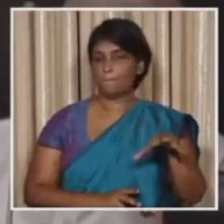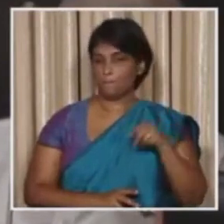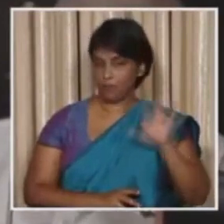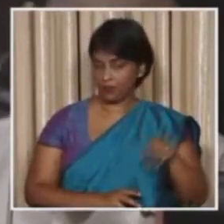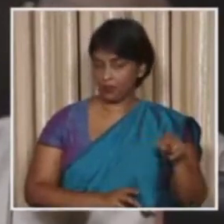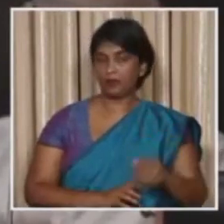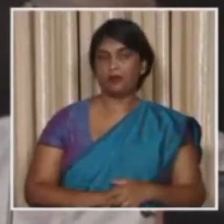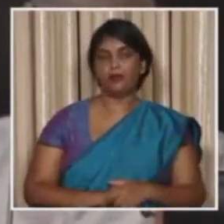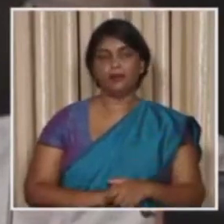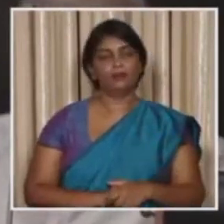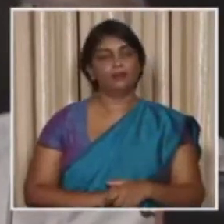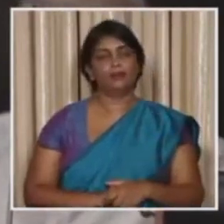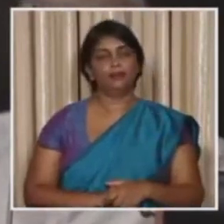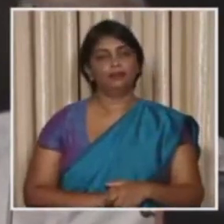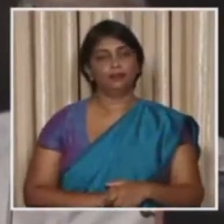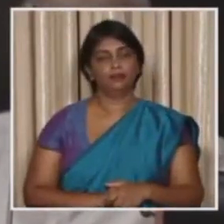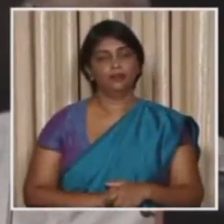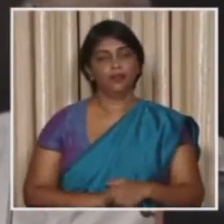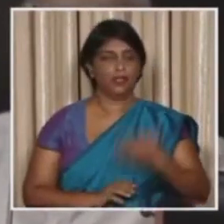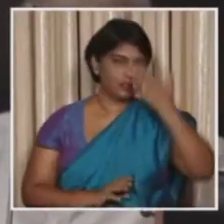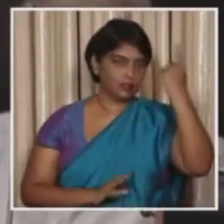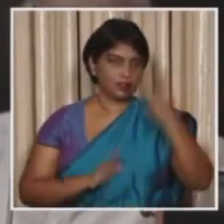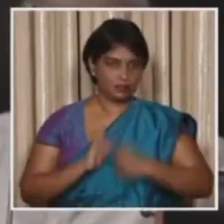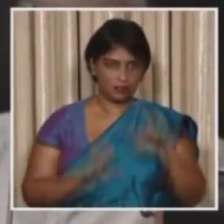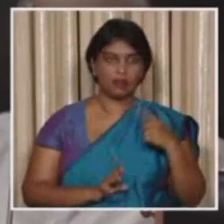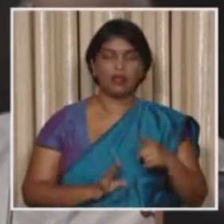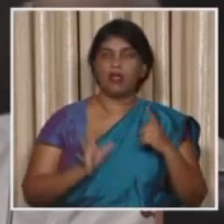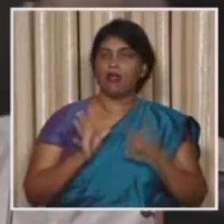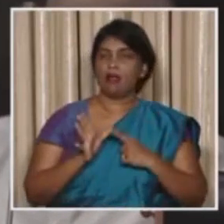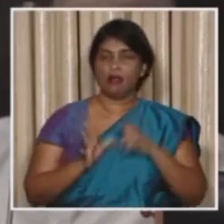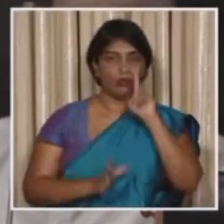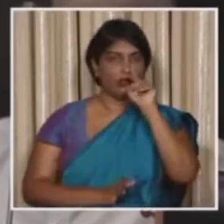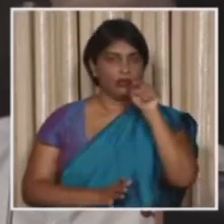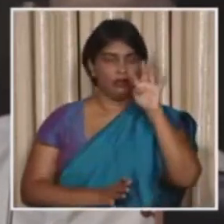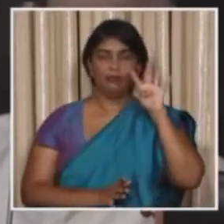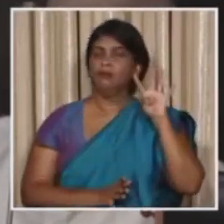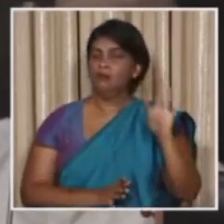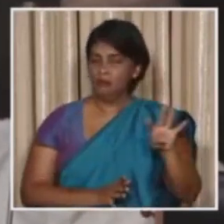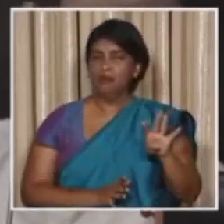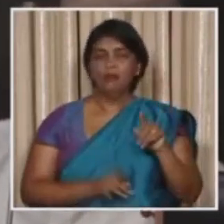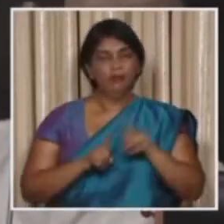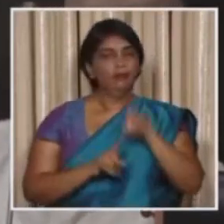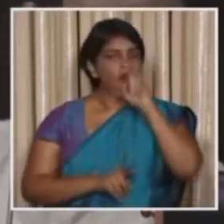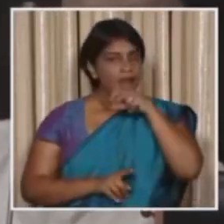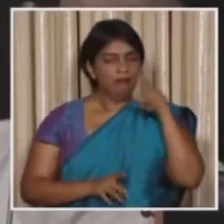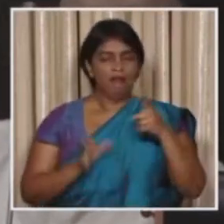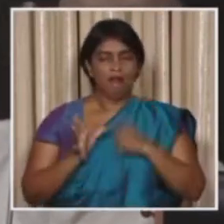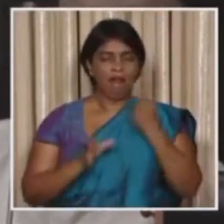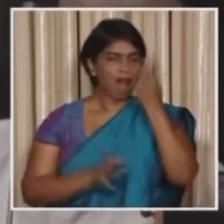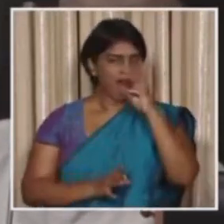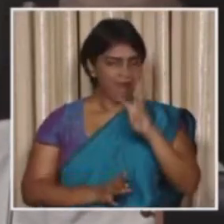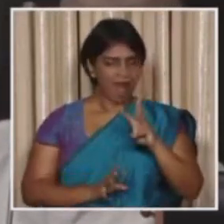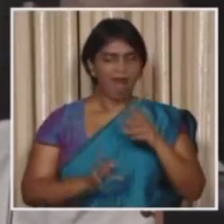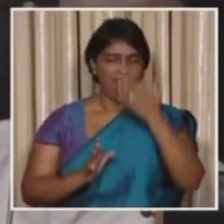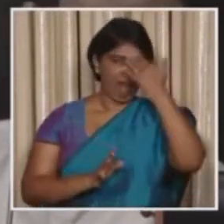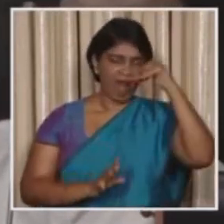1.4 acres in Jaffna, 13 acres in Kilinochi, and 20 acres in Mulati, as identified by the Army and Navy. 2. Army